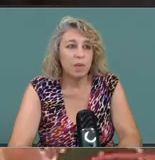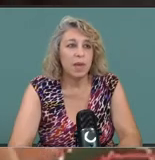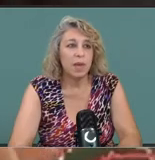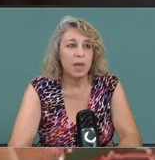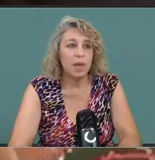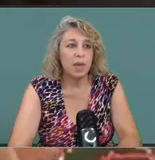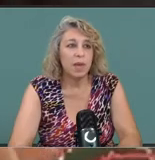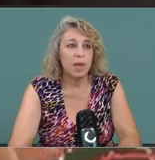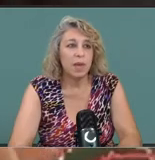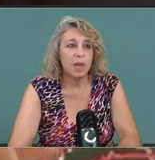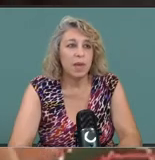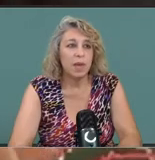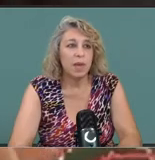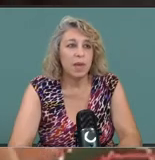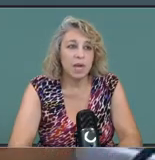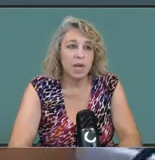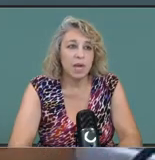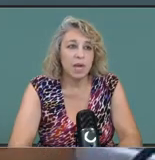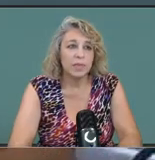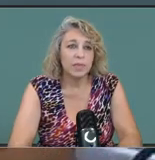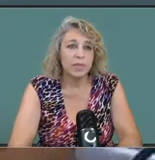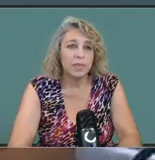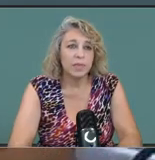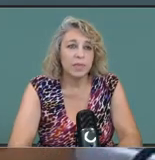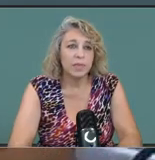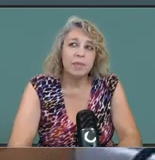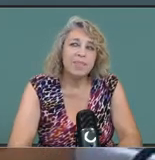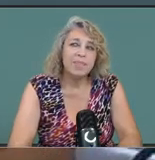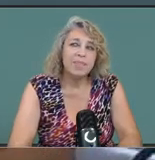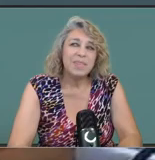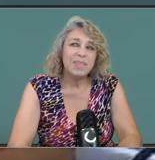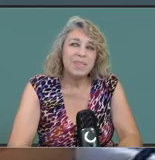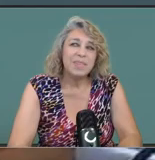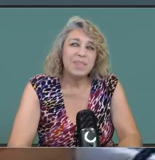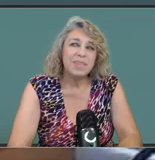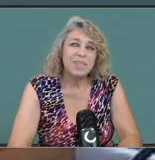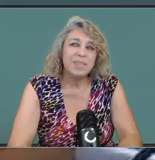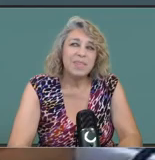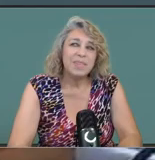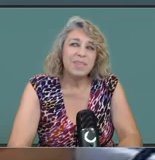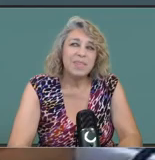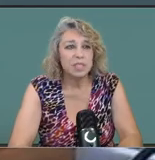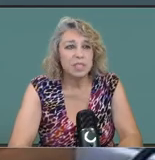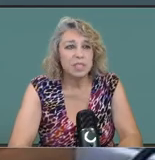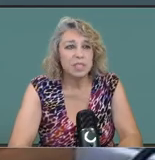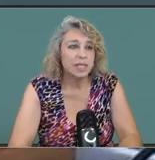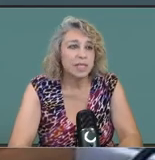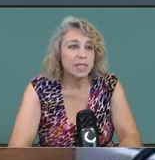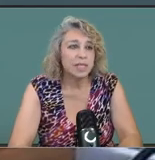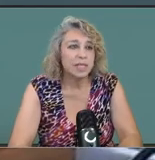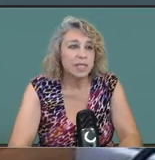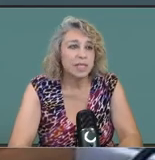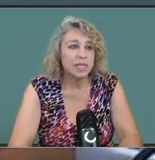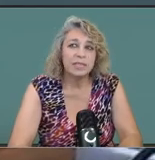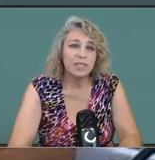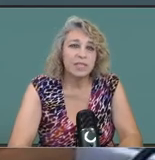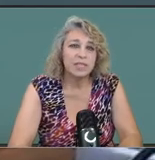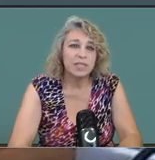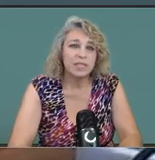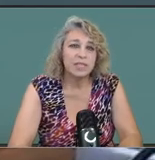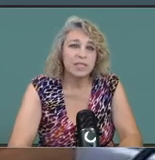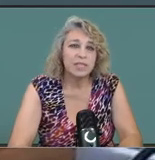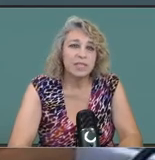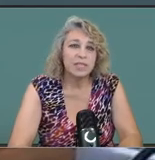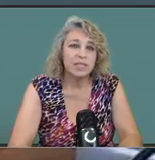Chihuahua have yet he's a person I respect just because of his